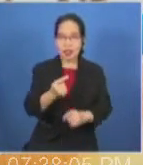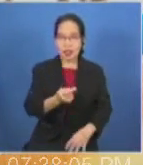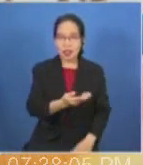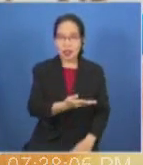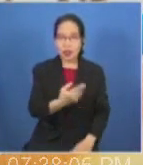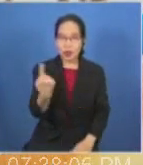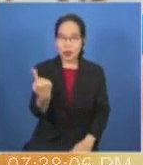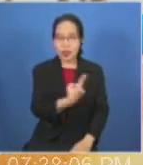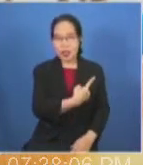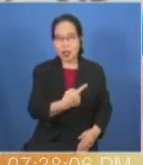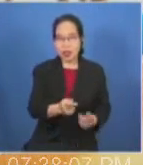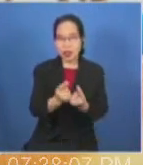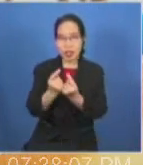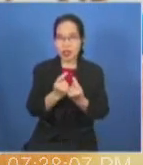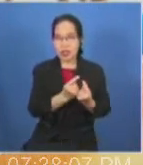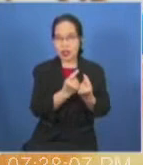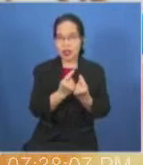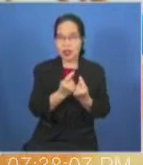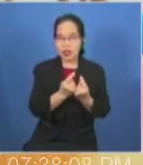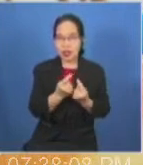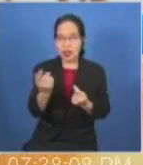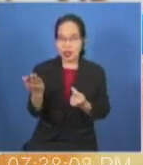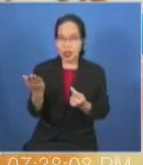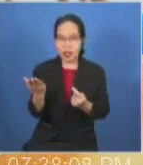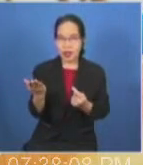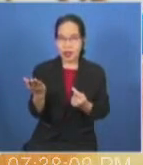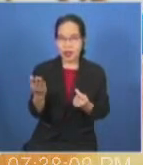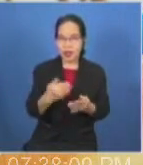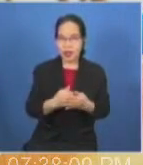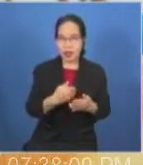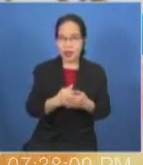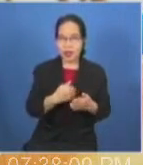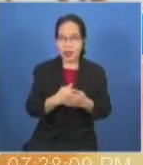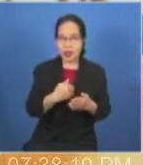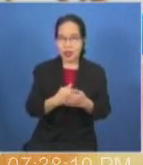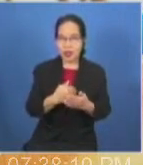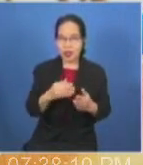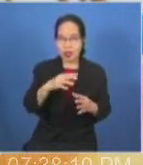we trust that we will be together